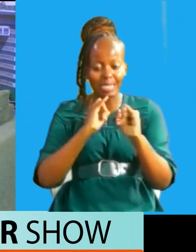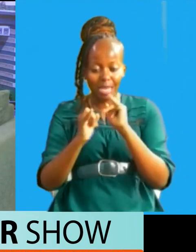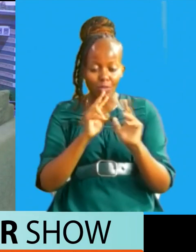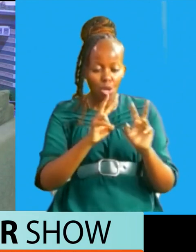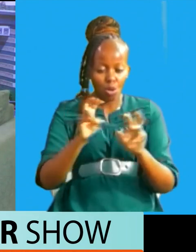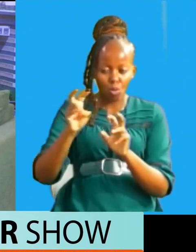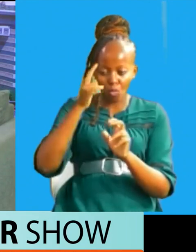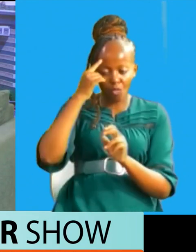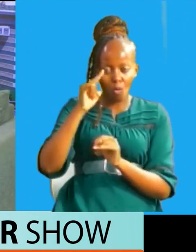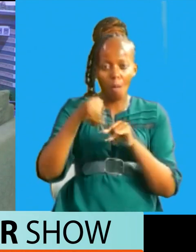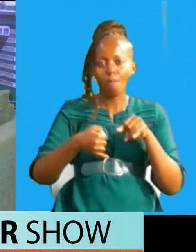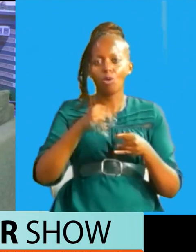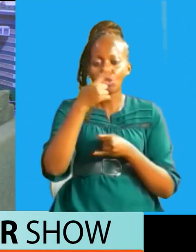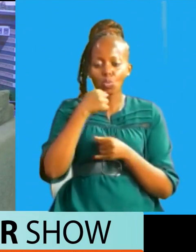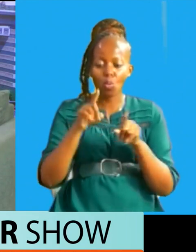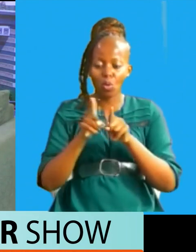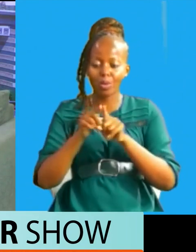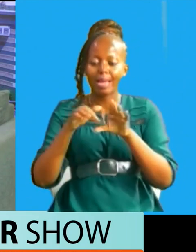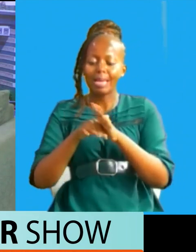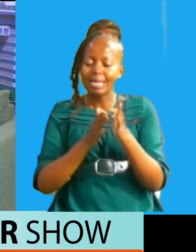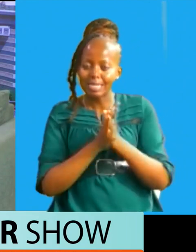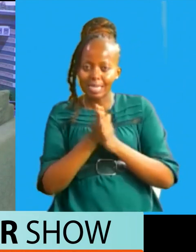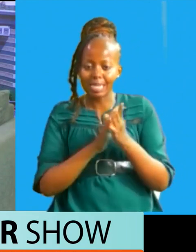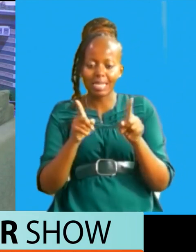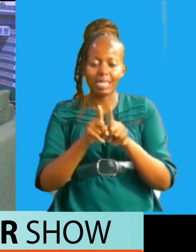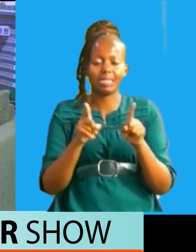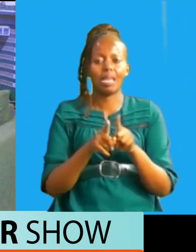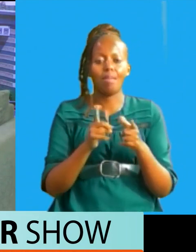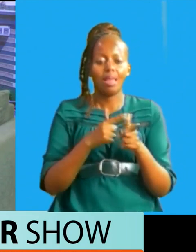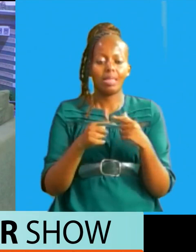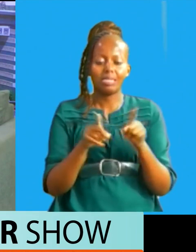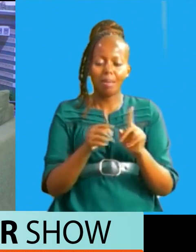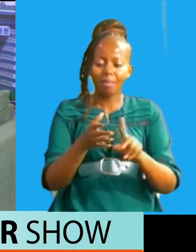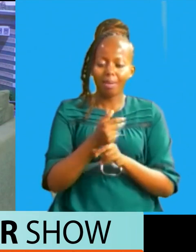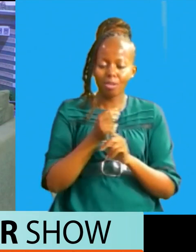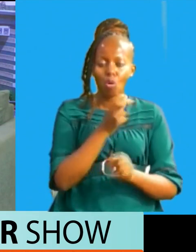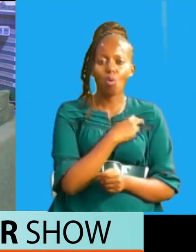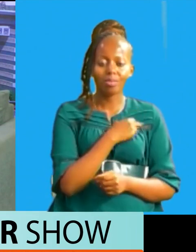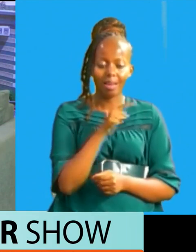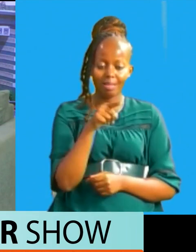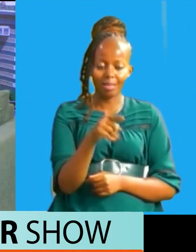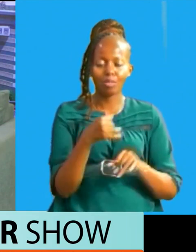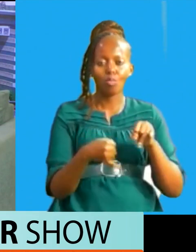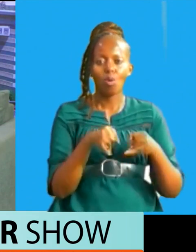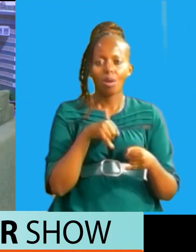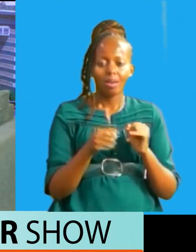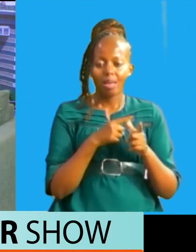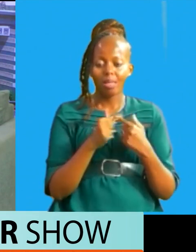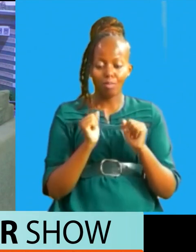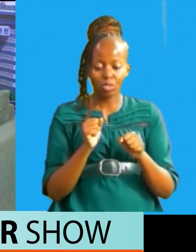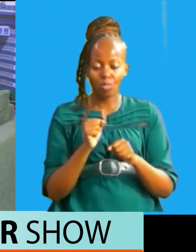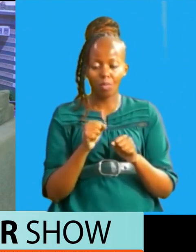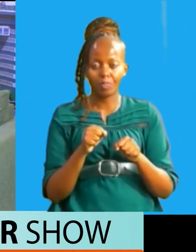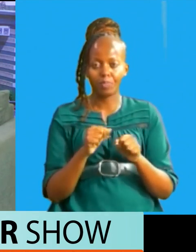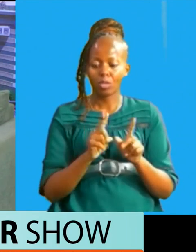who are also interested in commercial modeling. Make sure you get into this modeling group. You'll be able to go